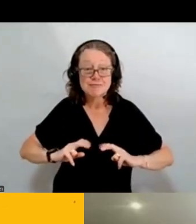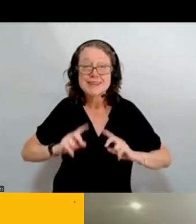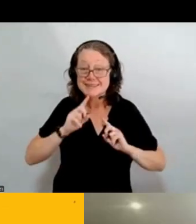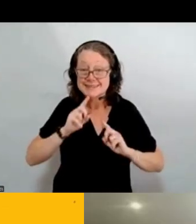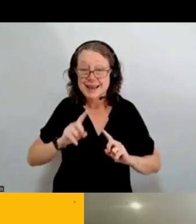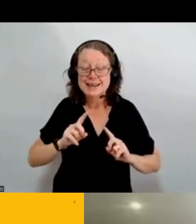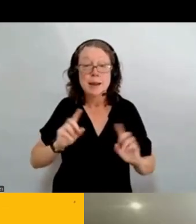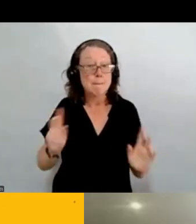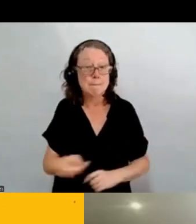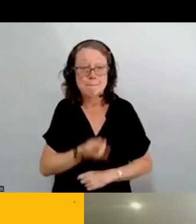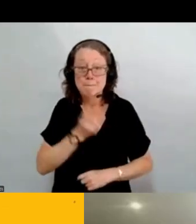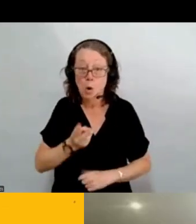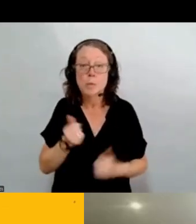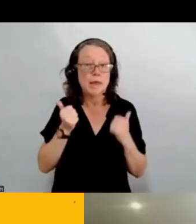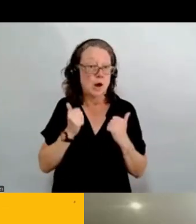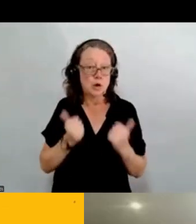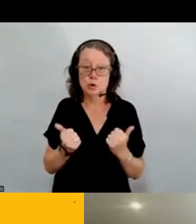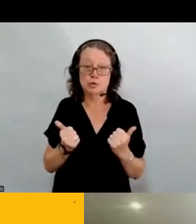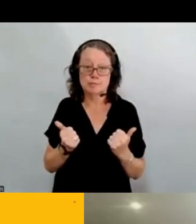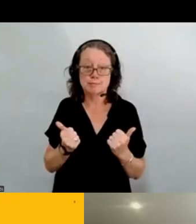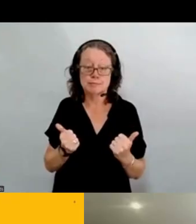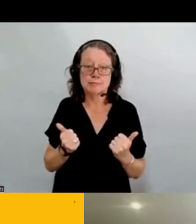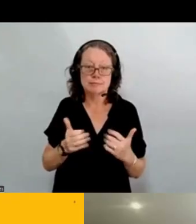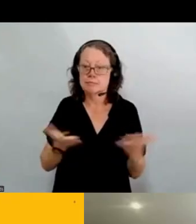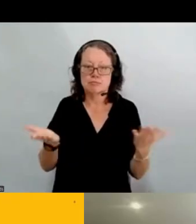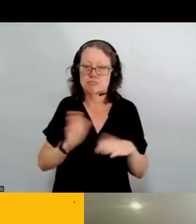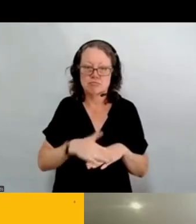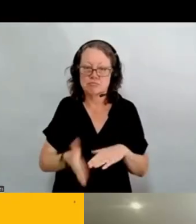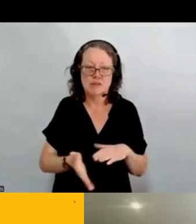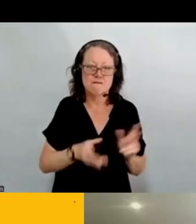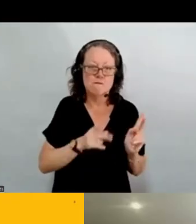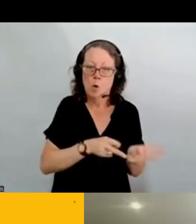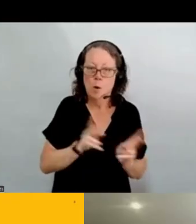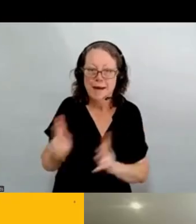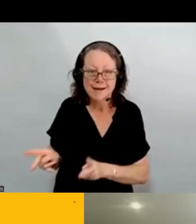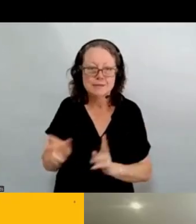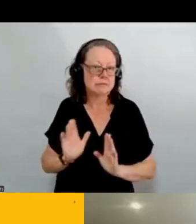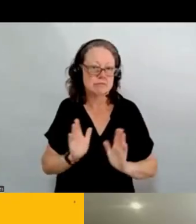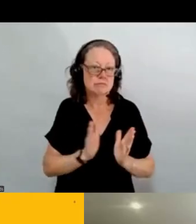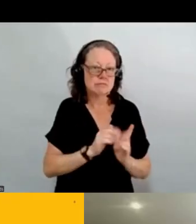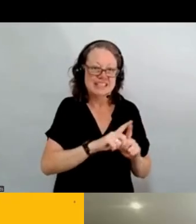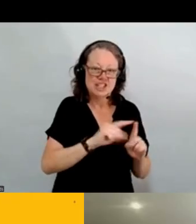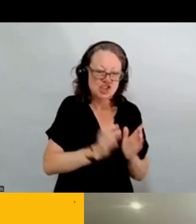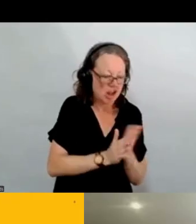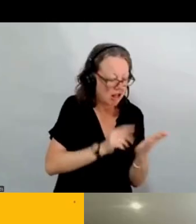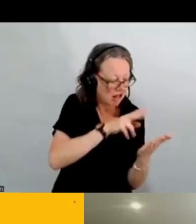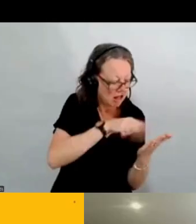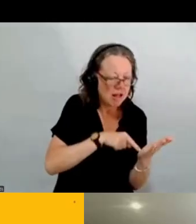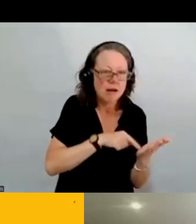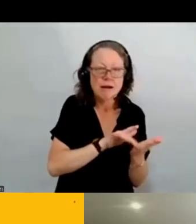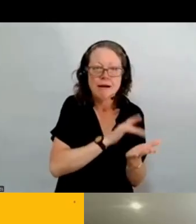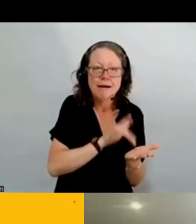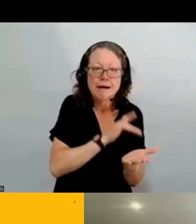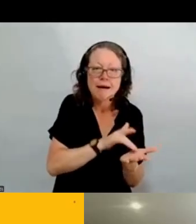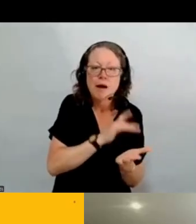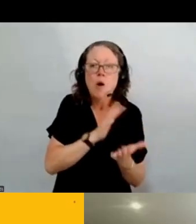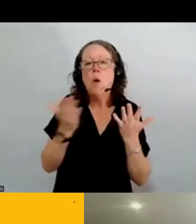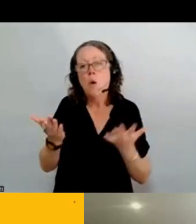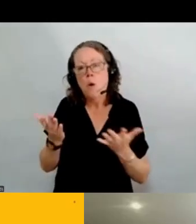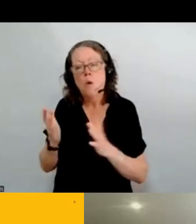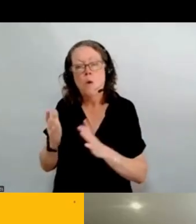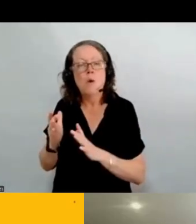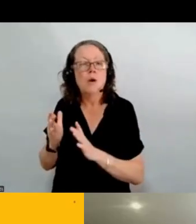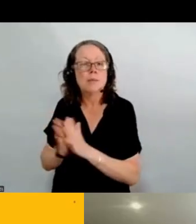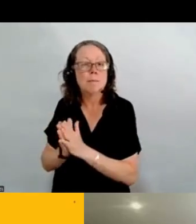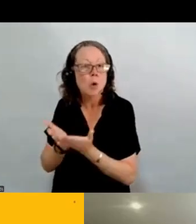are good. All forms and formats are great. What we've found is that actually digital formats are especially good